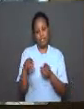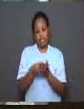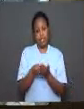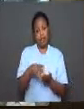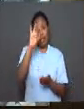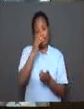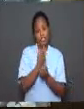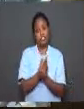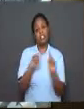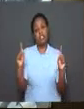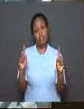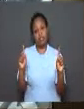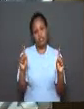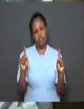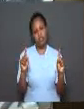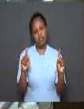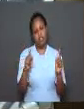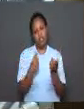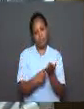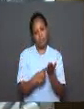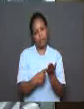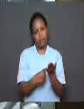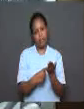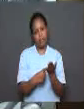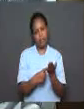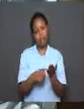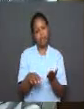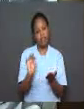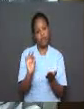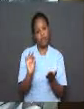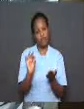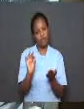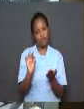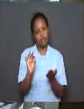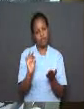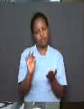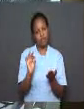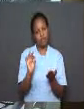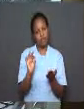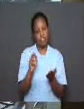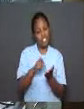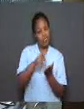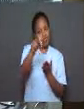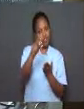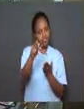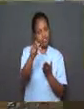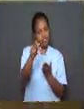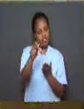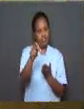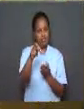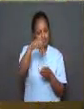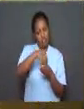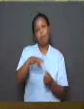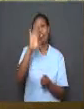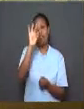to earn money is also a benefit you will enjoy from belonging to a democracy.